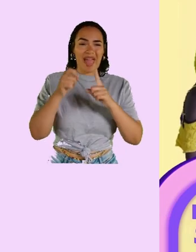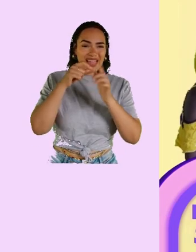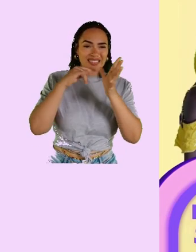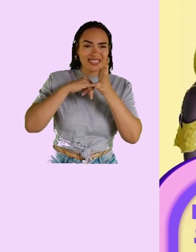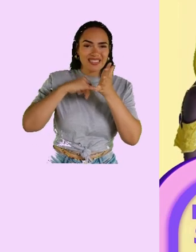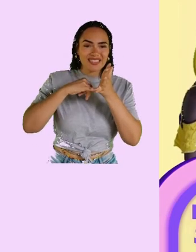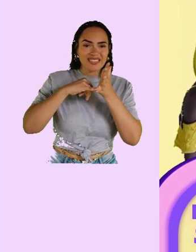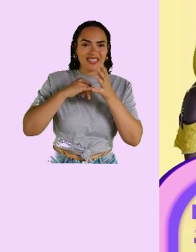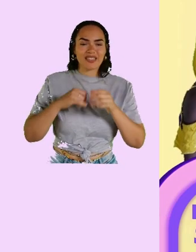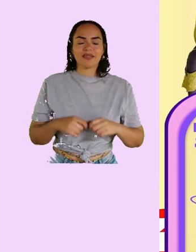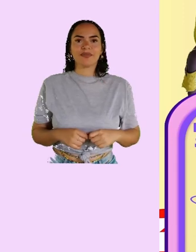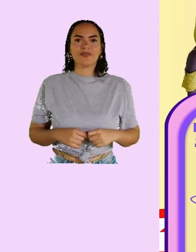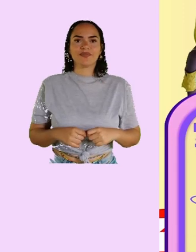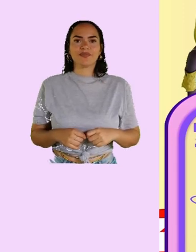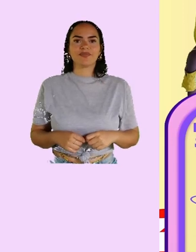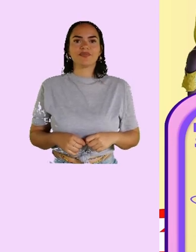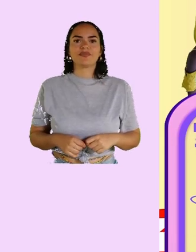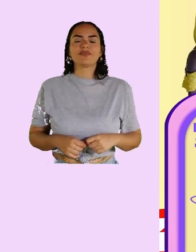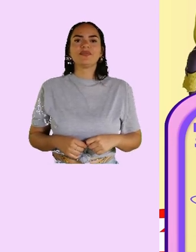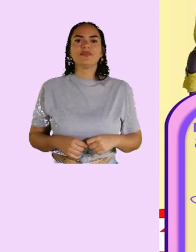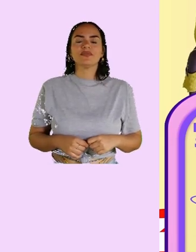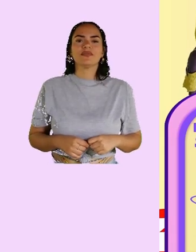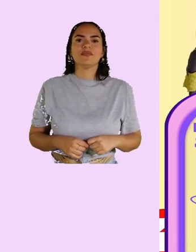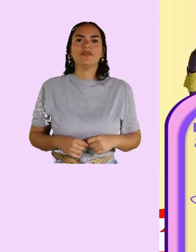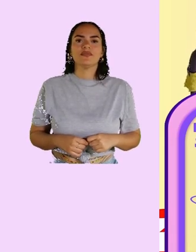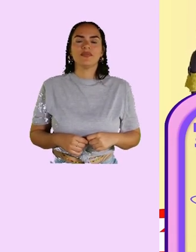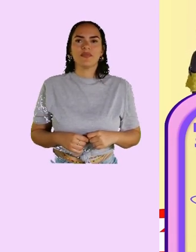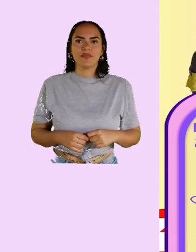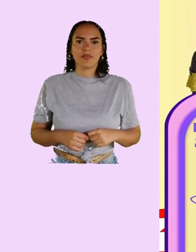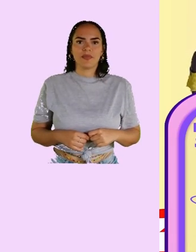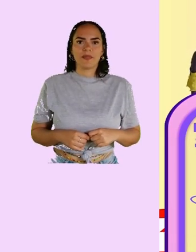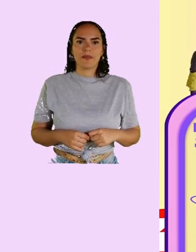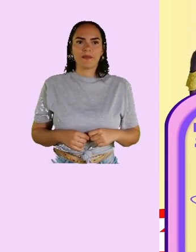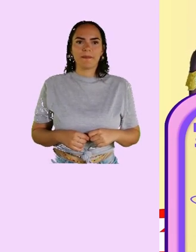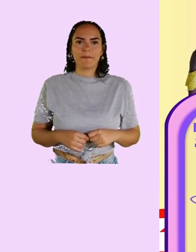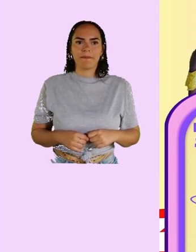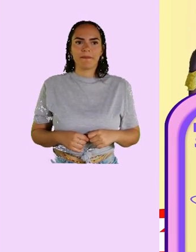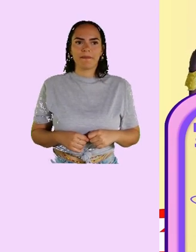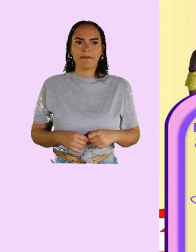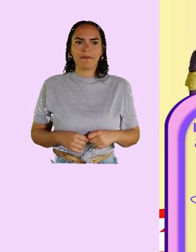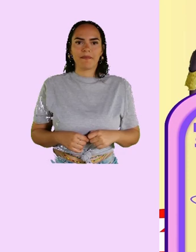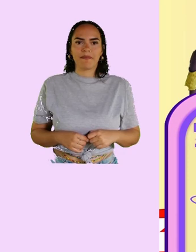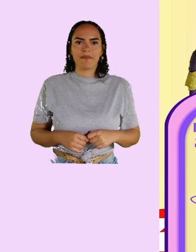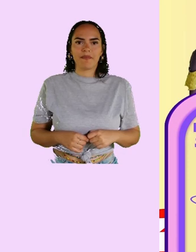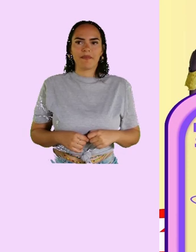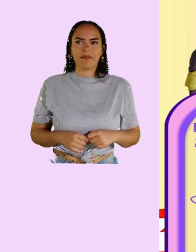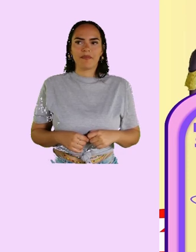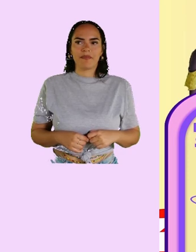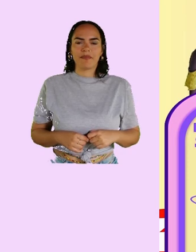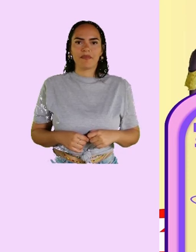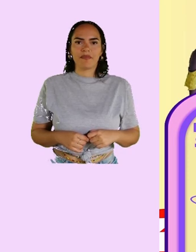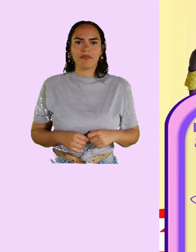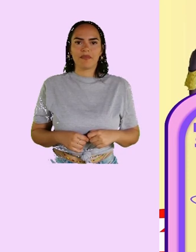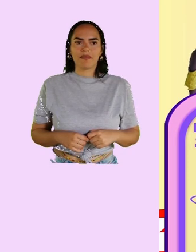Pass. That is true, but not correct. The average Samir said, "Oh yeah, I saw that episode of The Chase too."